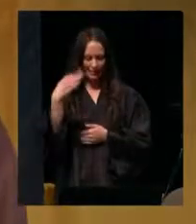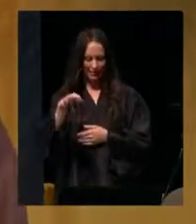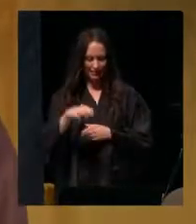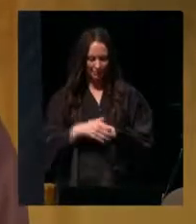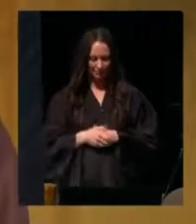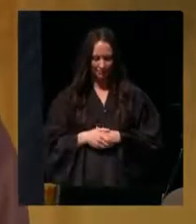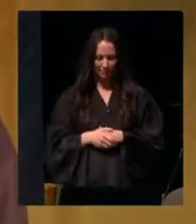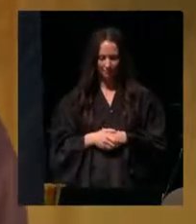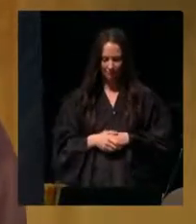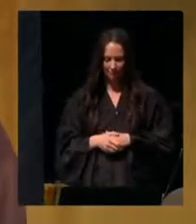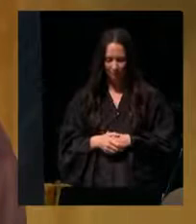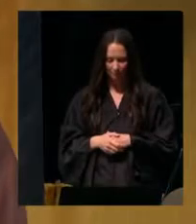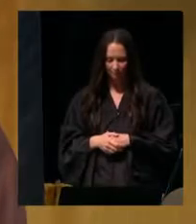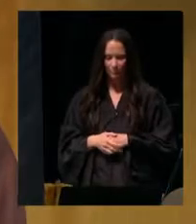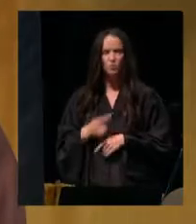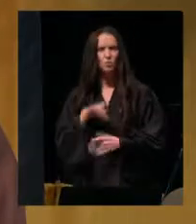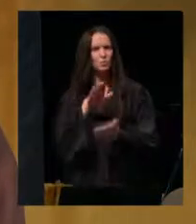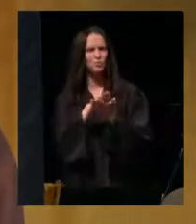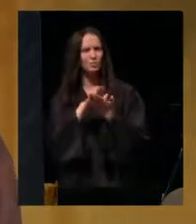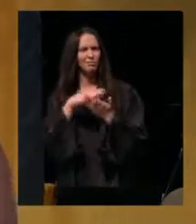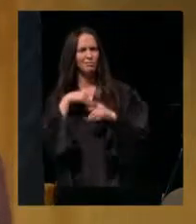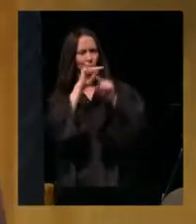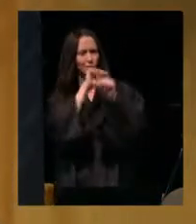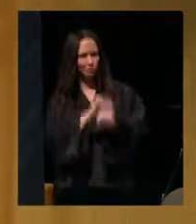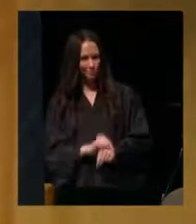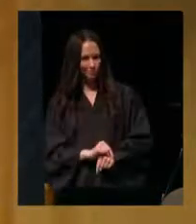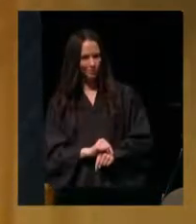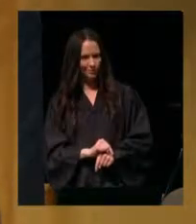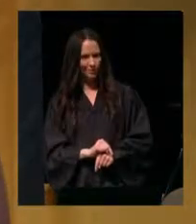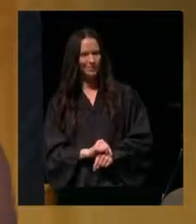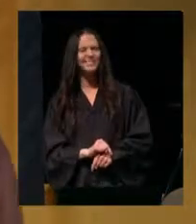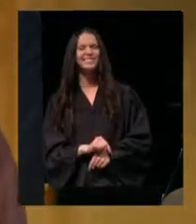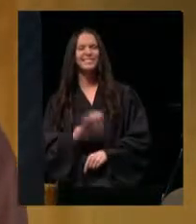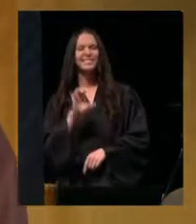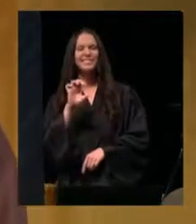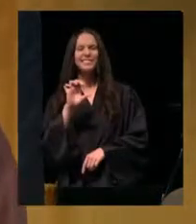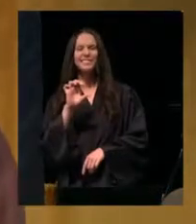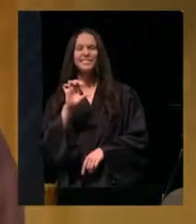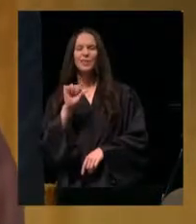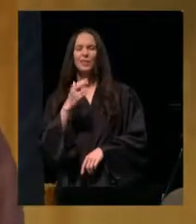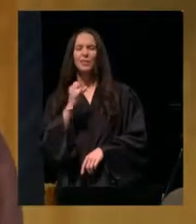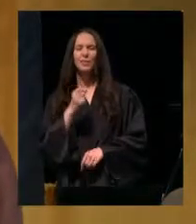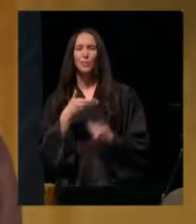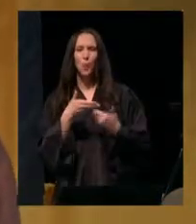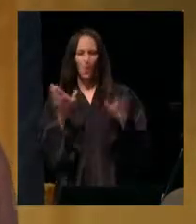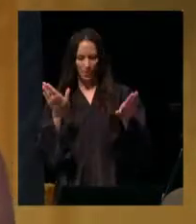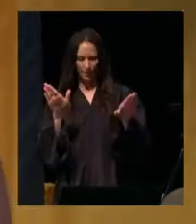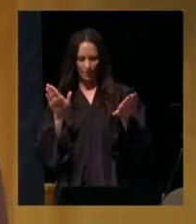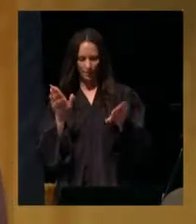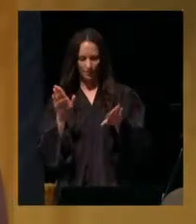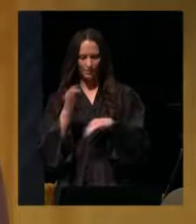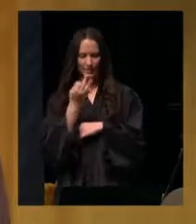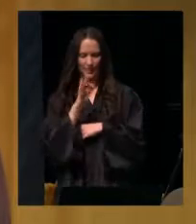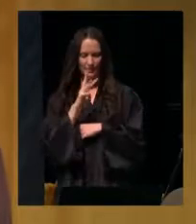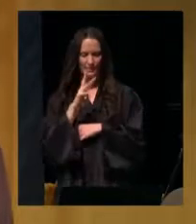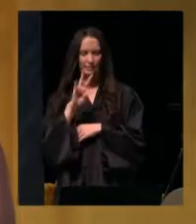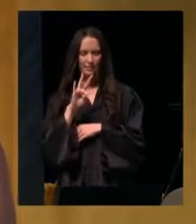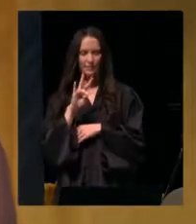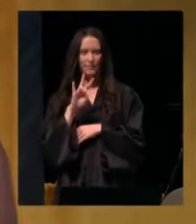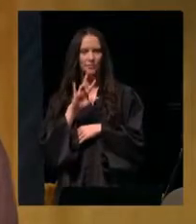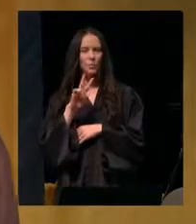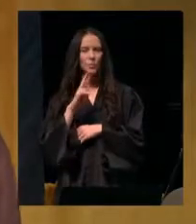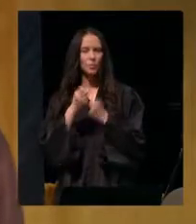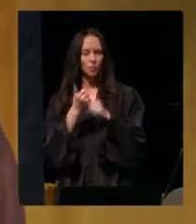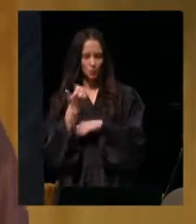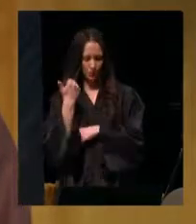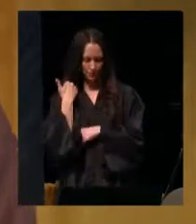We are a school of tradition. South officially opened its doors in the year 1967, over 50 years ago. Since